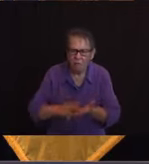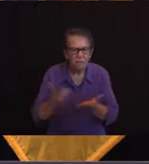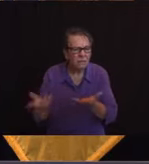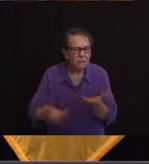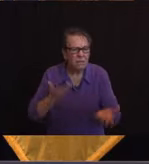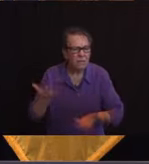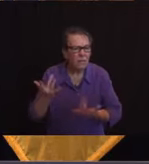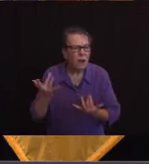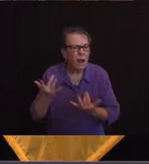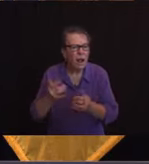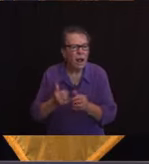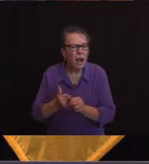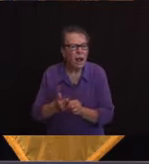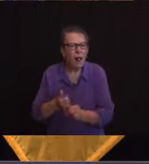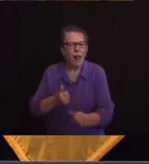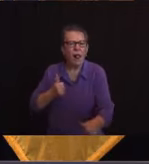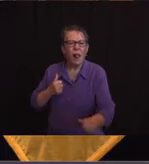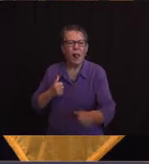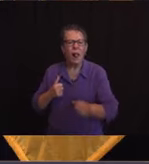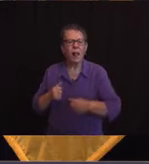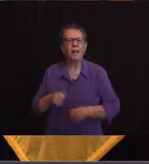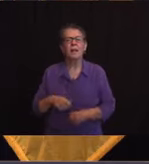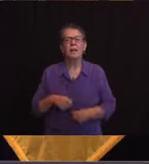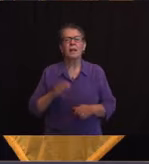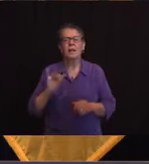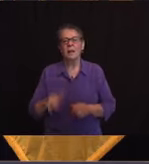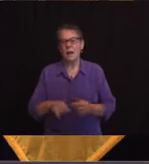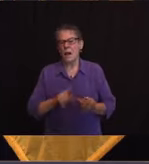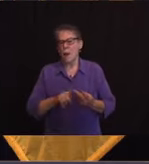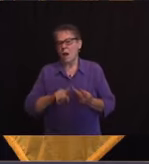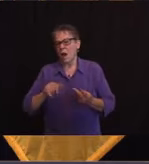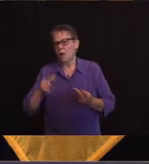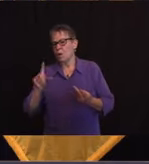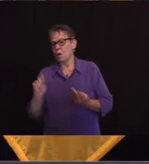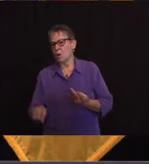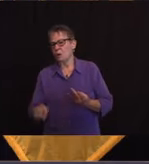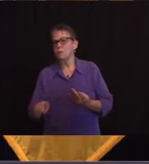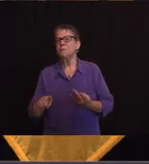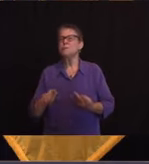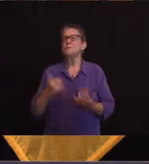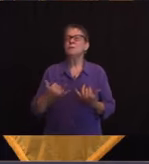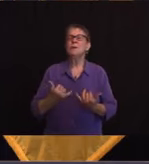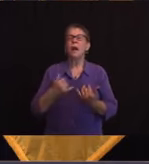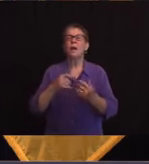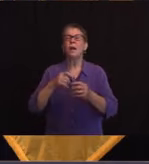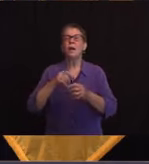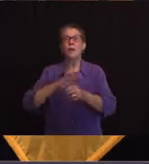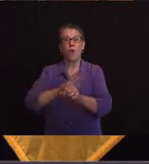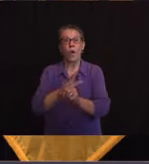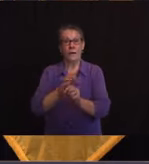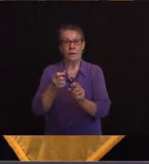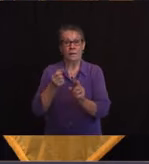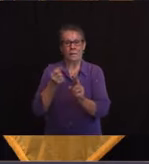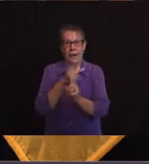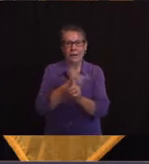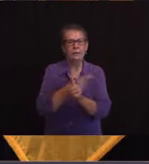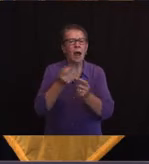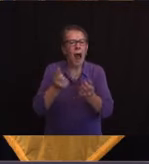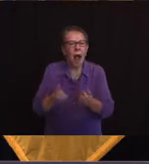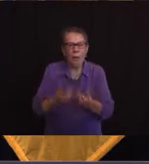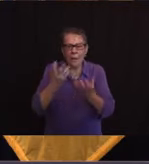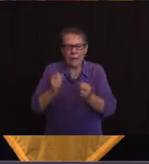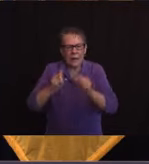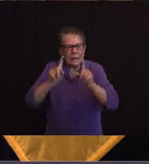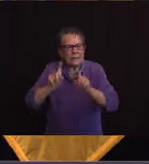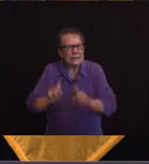state per every positive PCR test? And just lastly, any speculation beyond maybe just these variants, what's fueling the